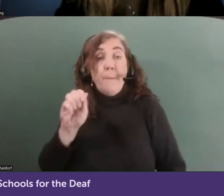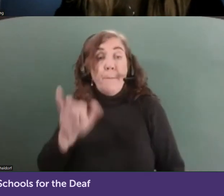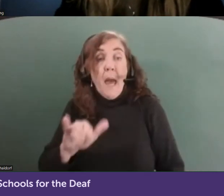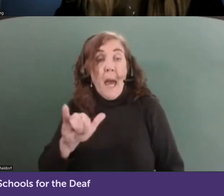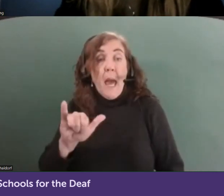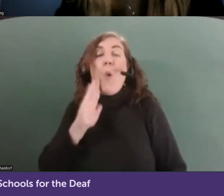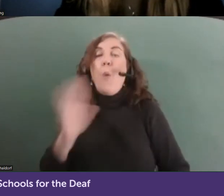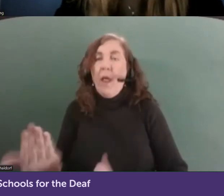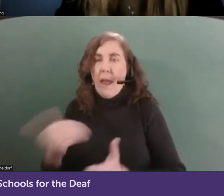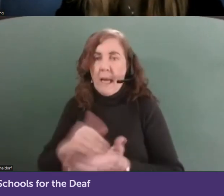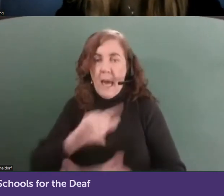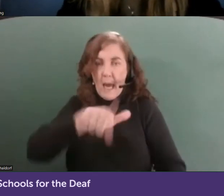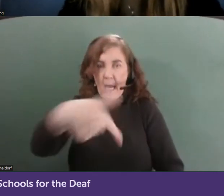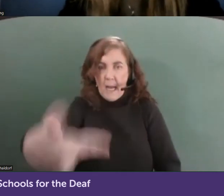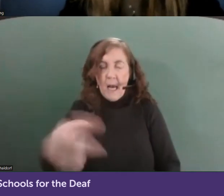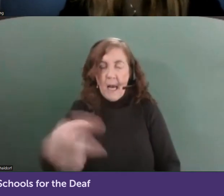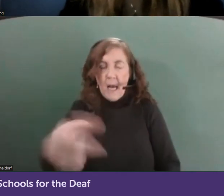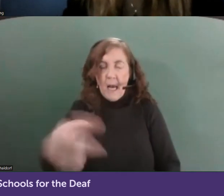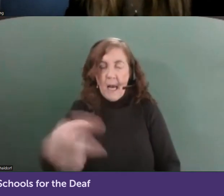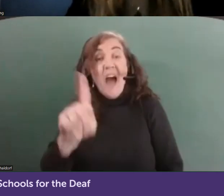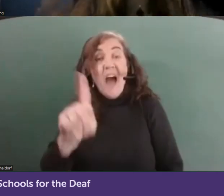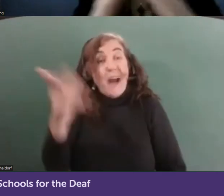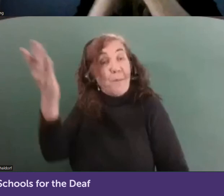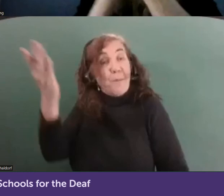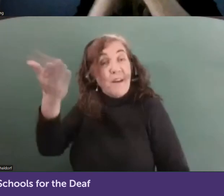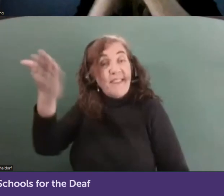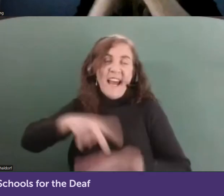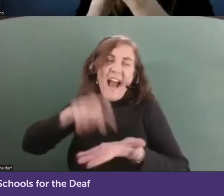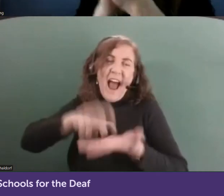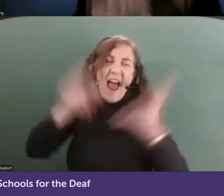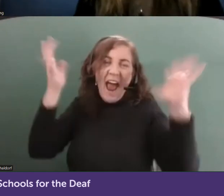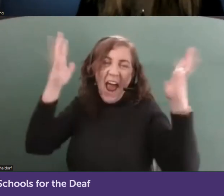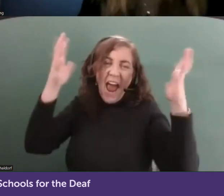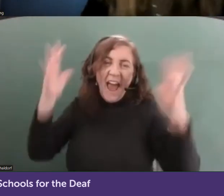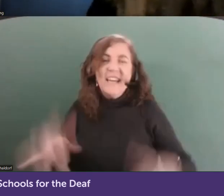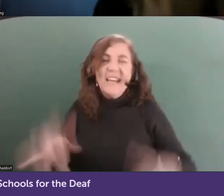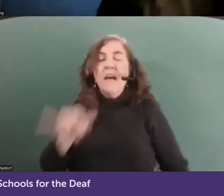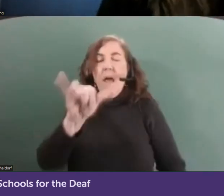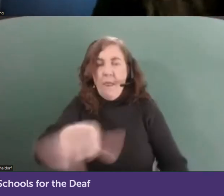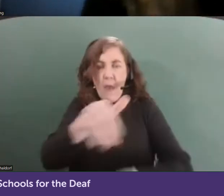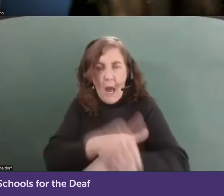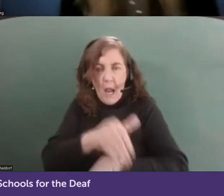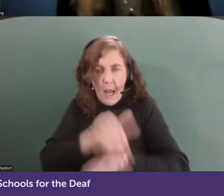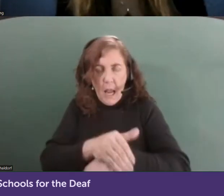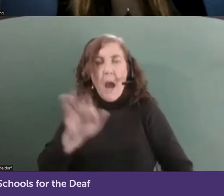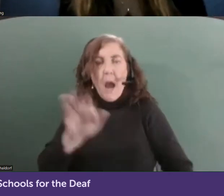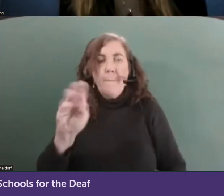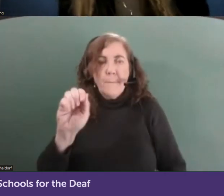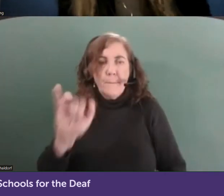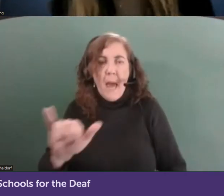Jack is presenting that night, and it is about